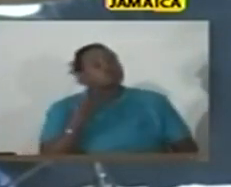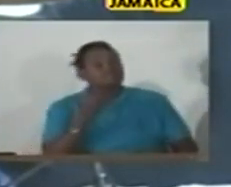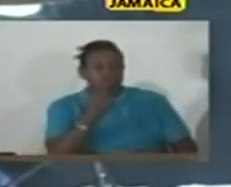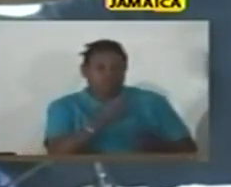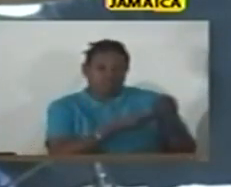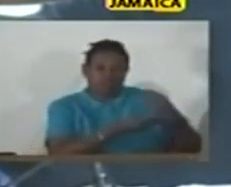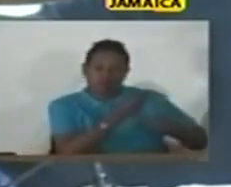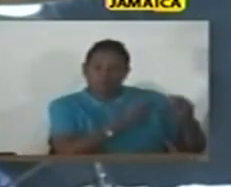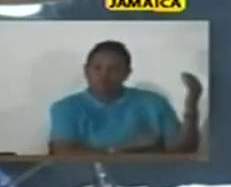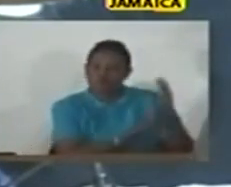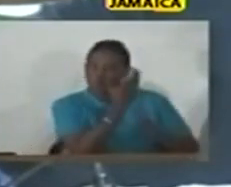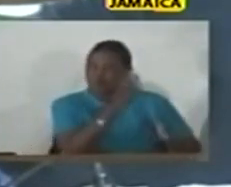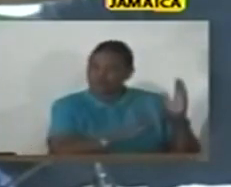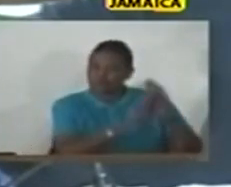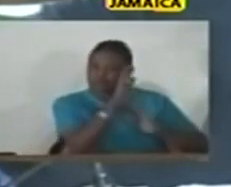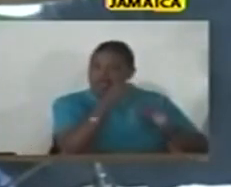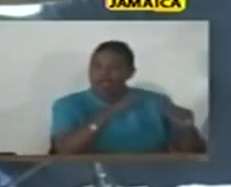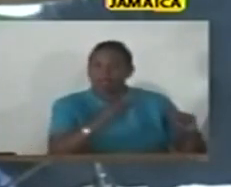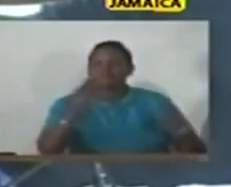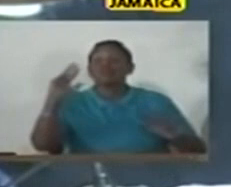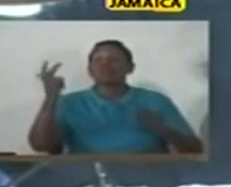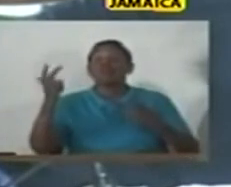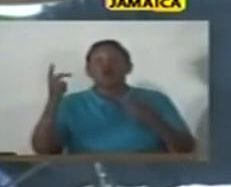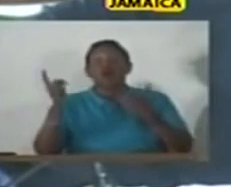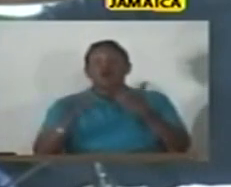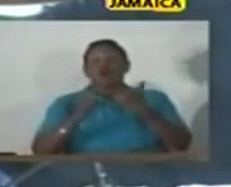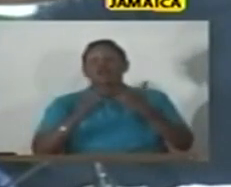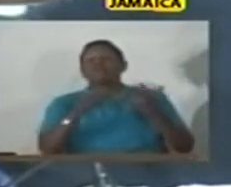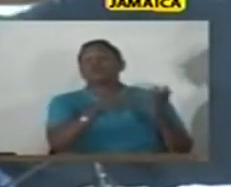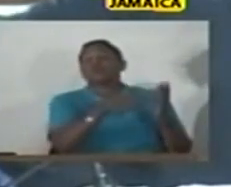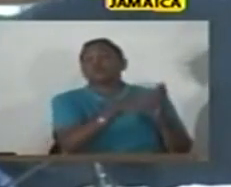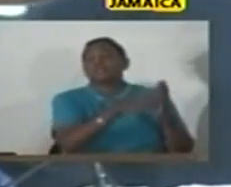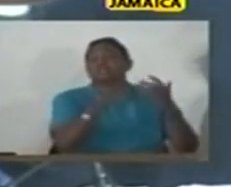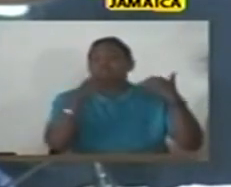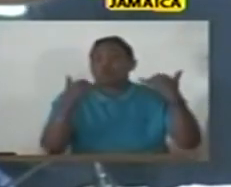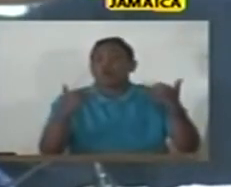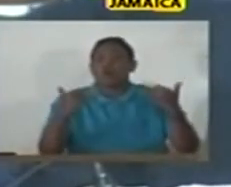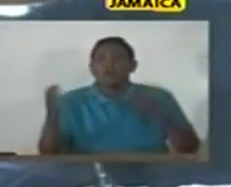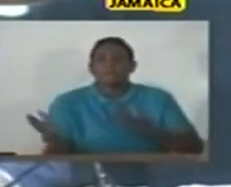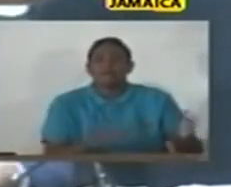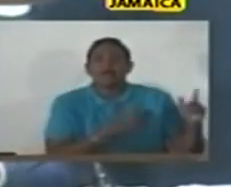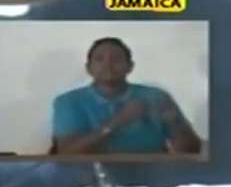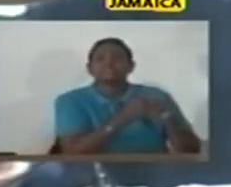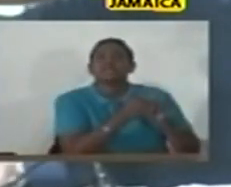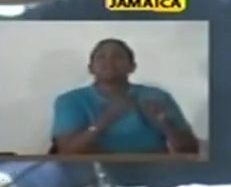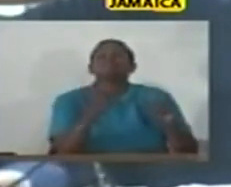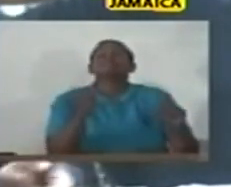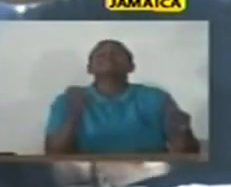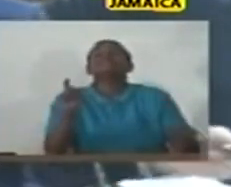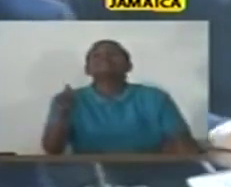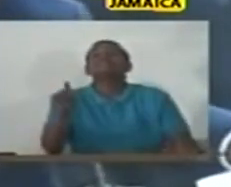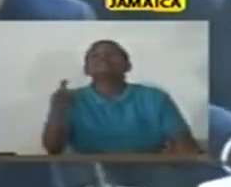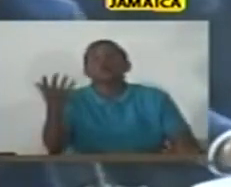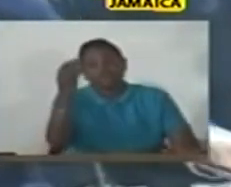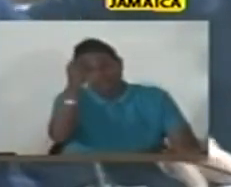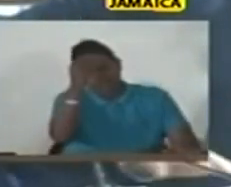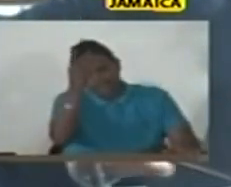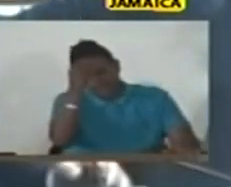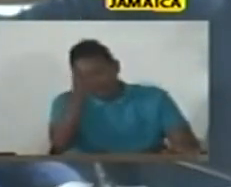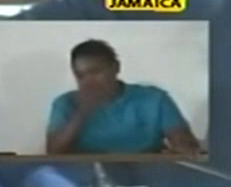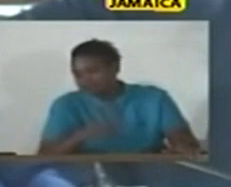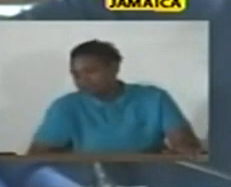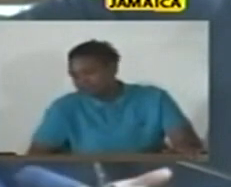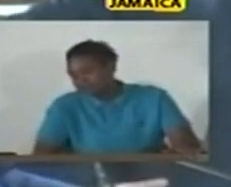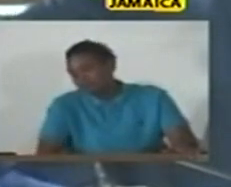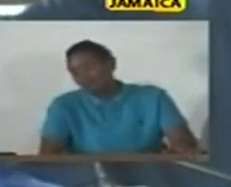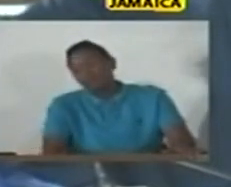And the third of these weaknesses of the current planning is the imperative of data. Mr. Speaker,